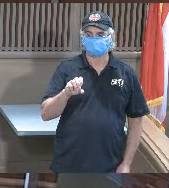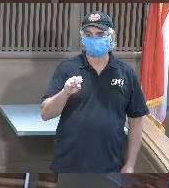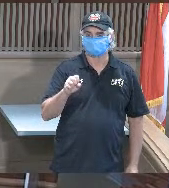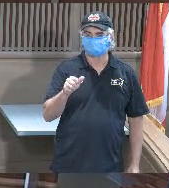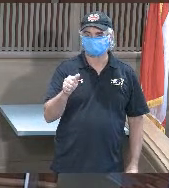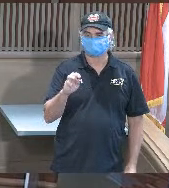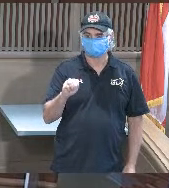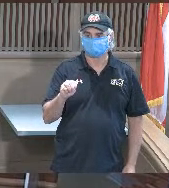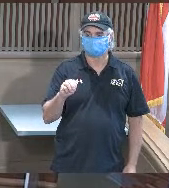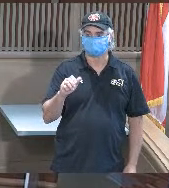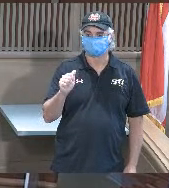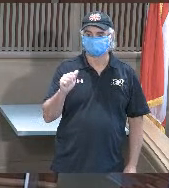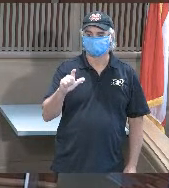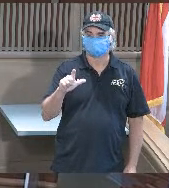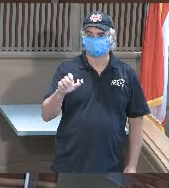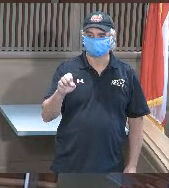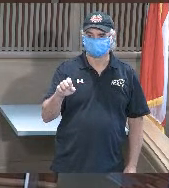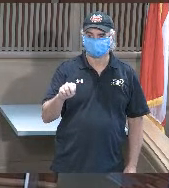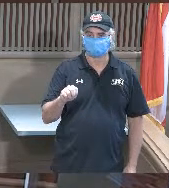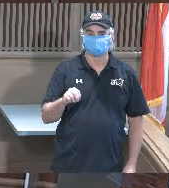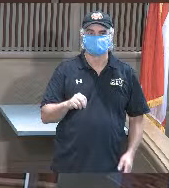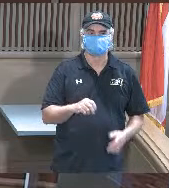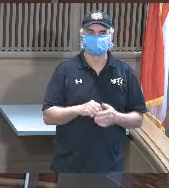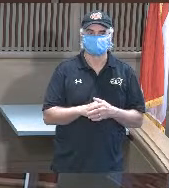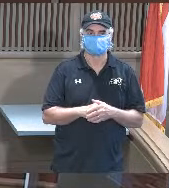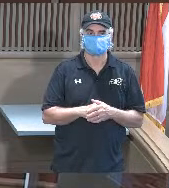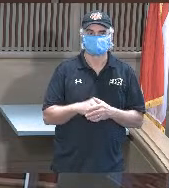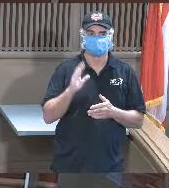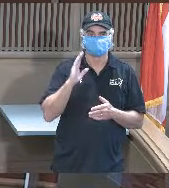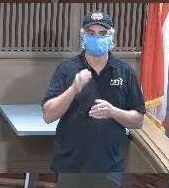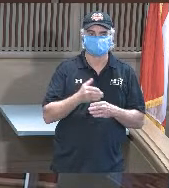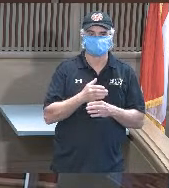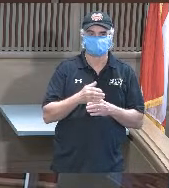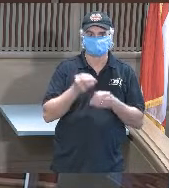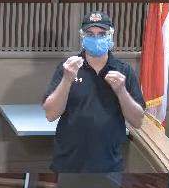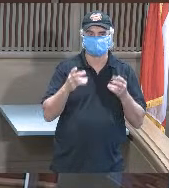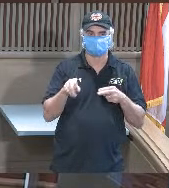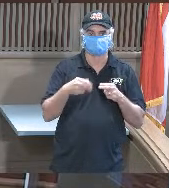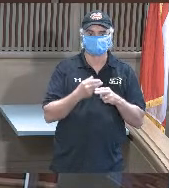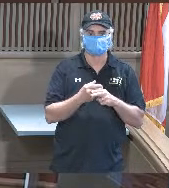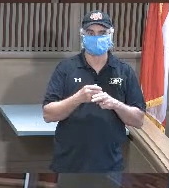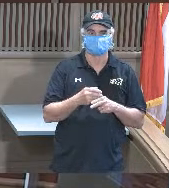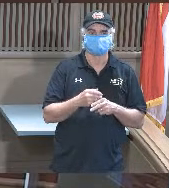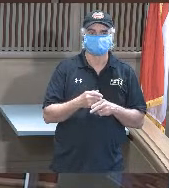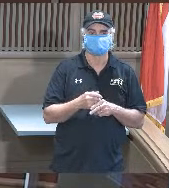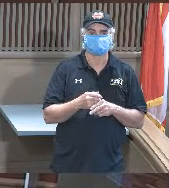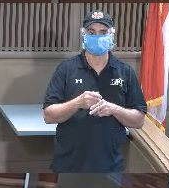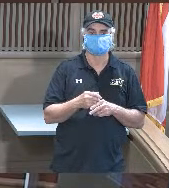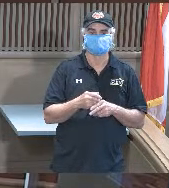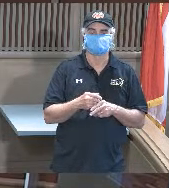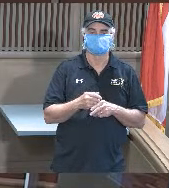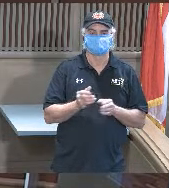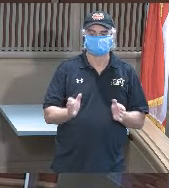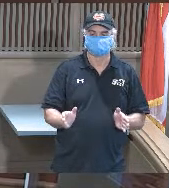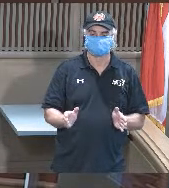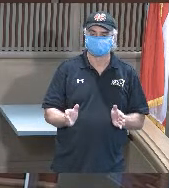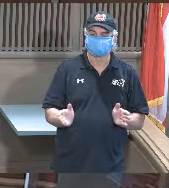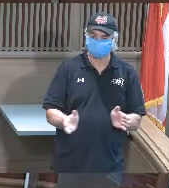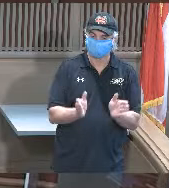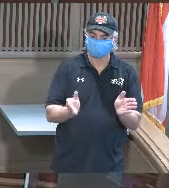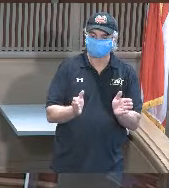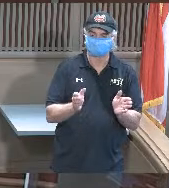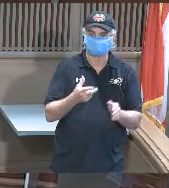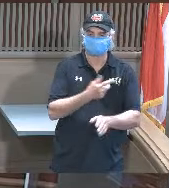information with us on Dougherty County's second incentive-based vaccination event coming up tomorrow behind the Albany Civic Center.